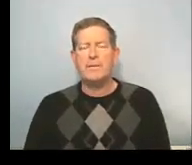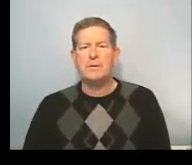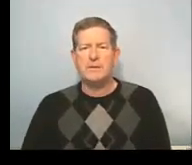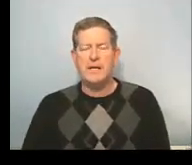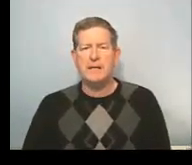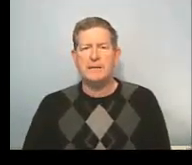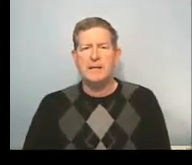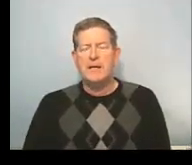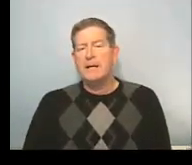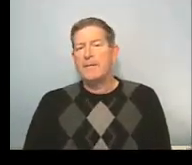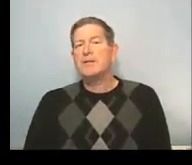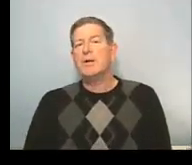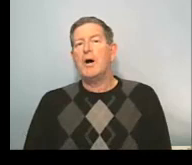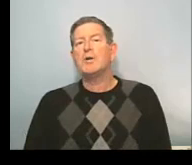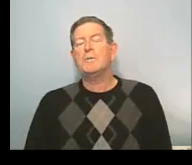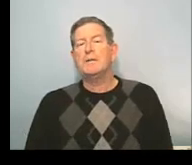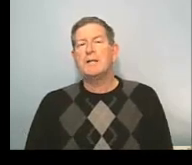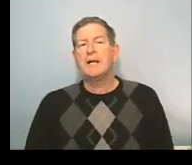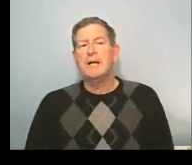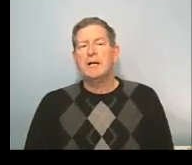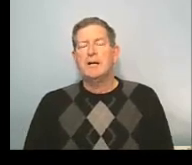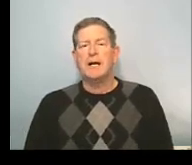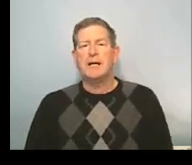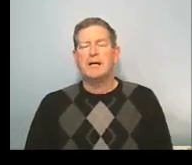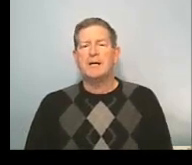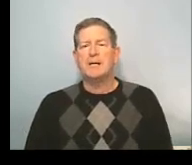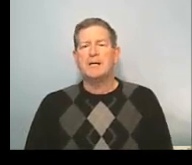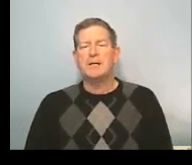Son las 9 menos 10. Now, this can also be said,